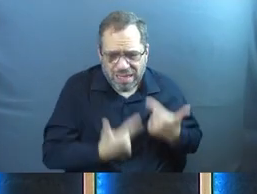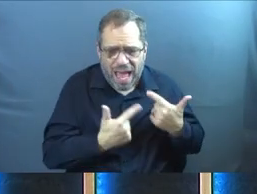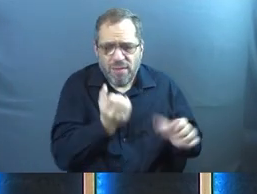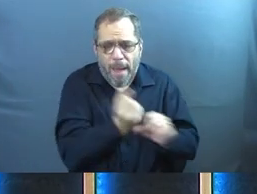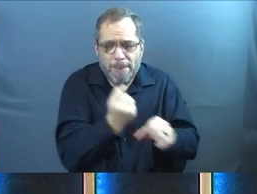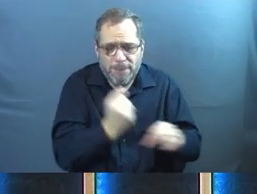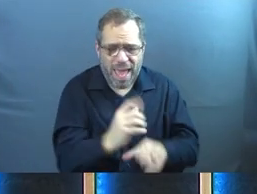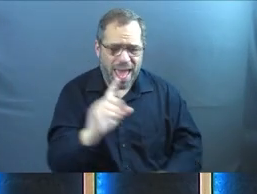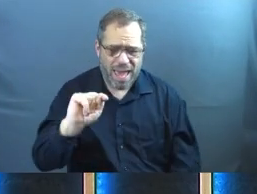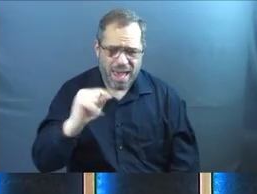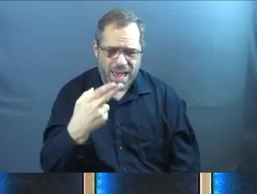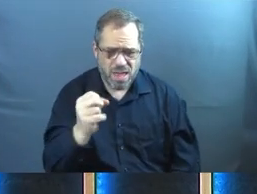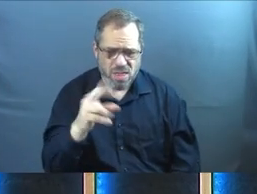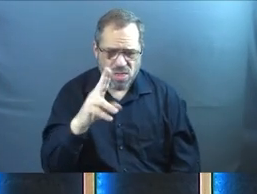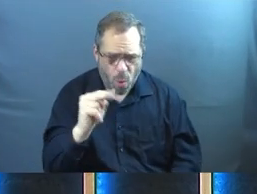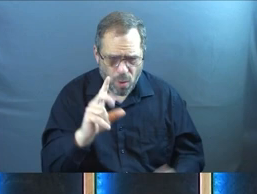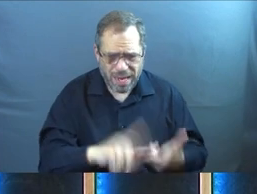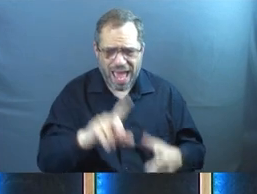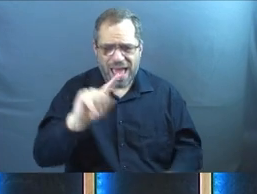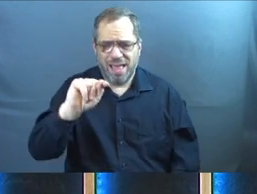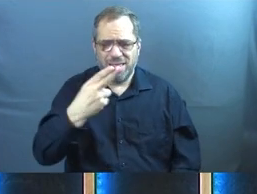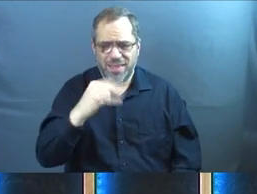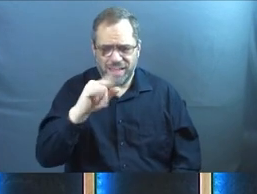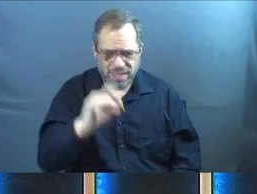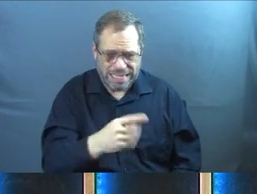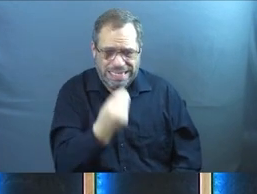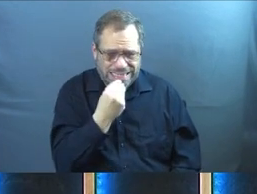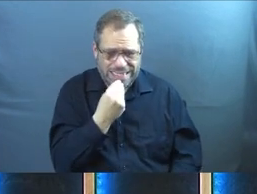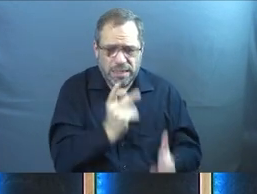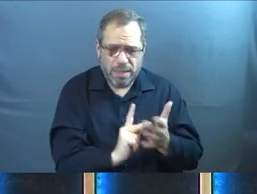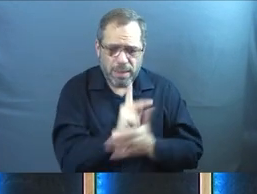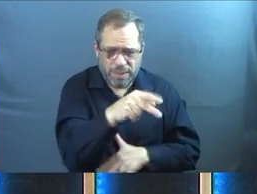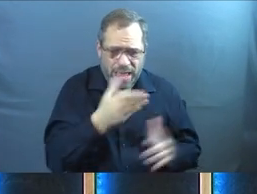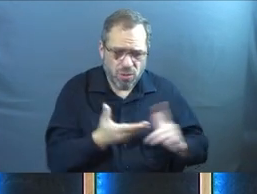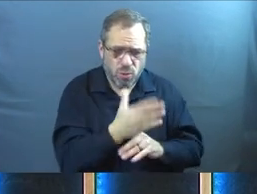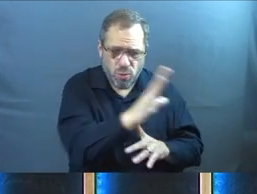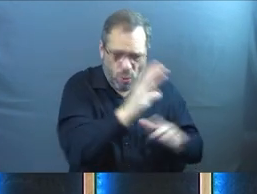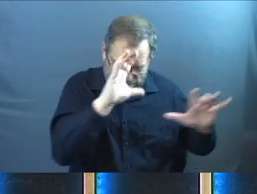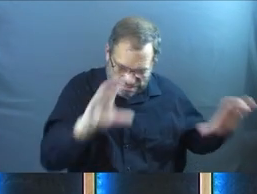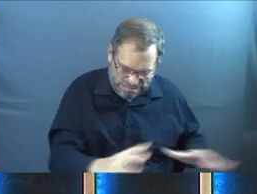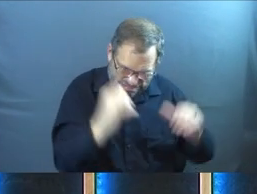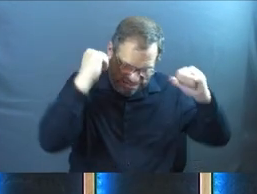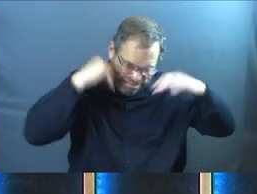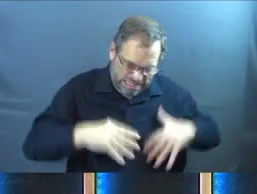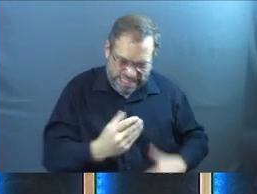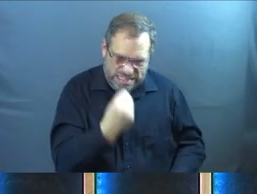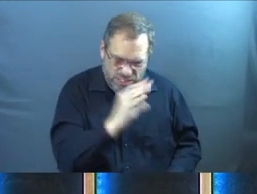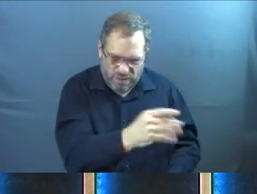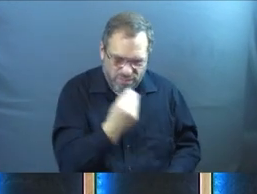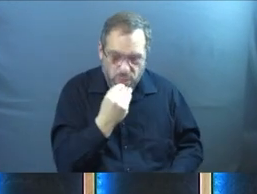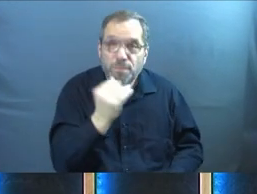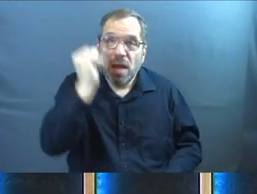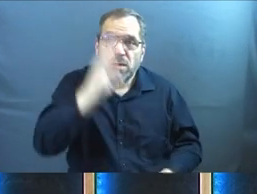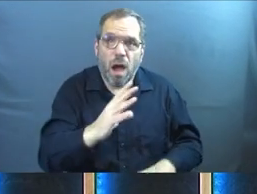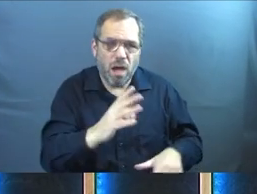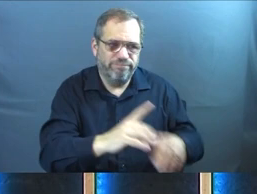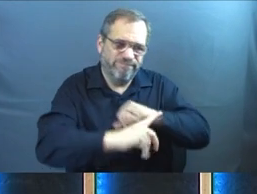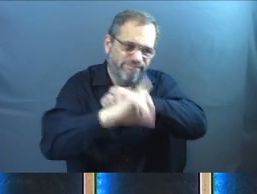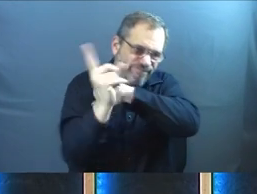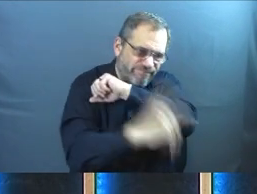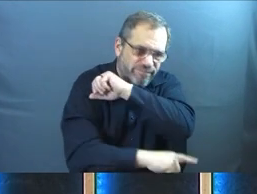will produce thorns and thistles for you, and you will eat the plants of the field. By the sweat of your brow, you will eat your food. This is God